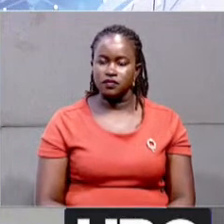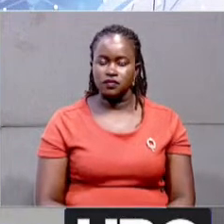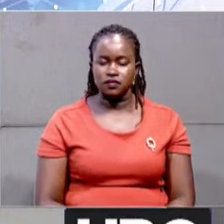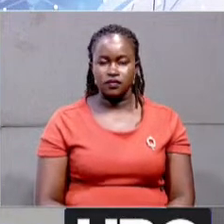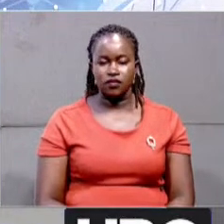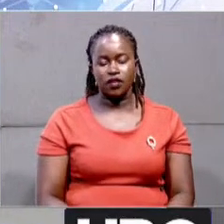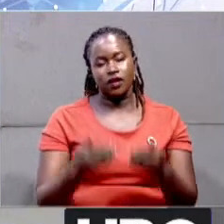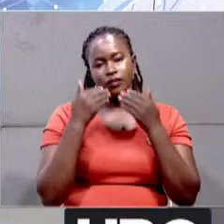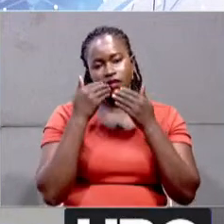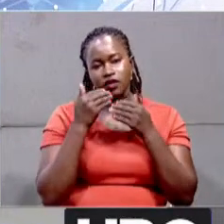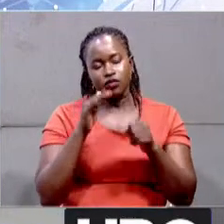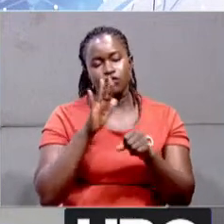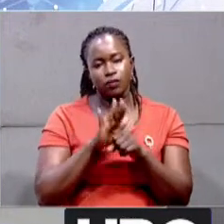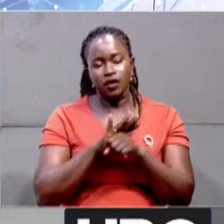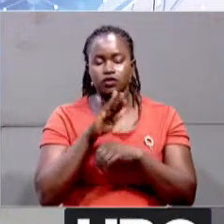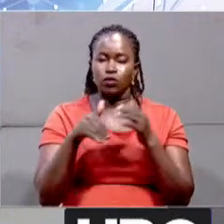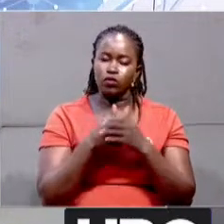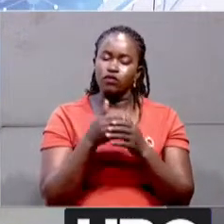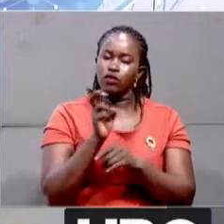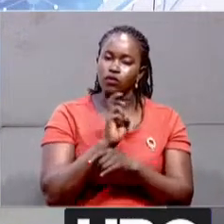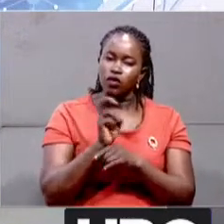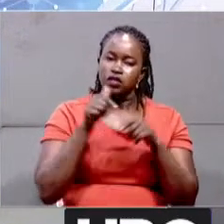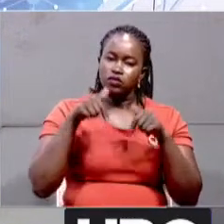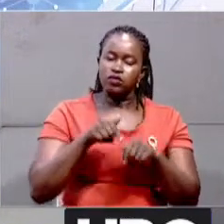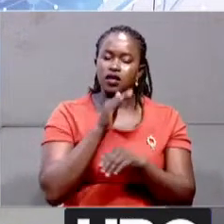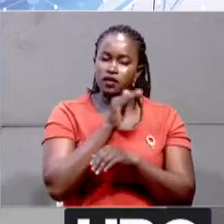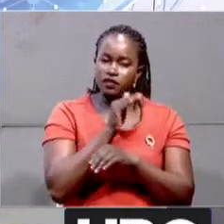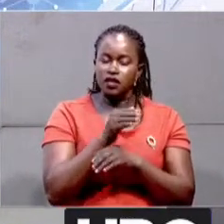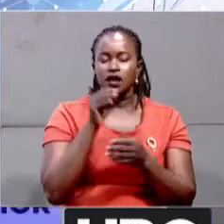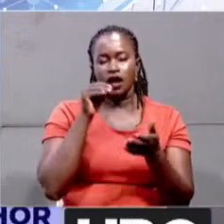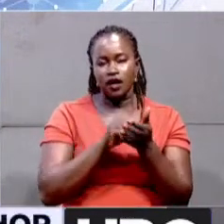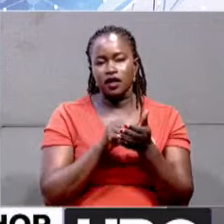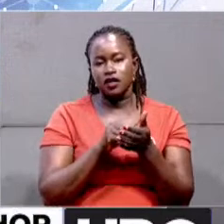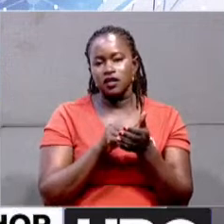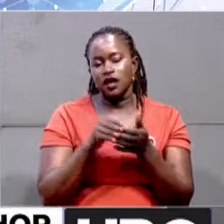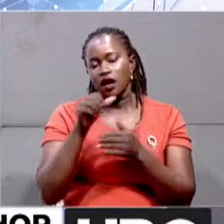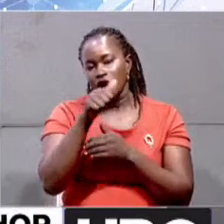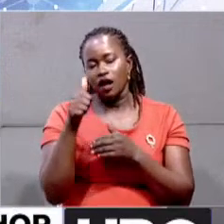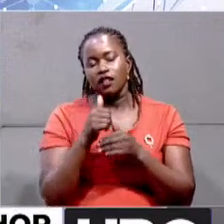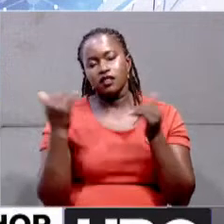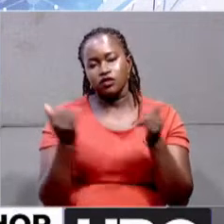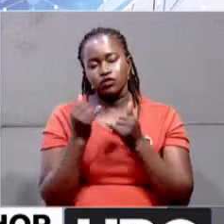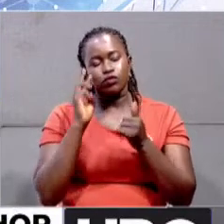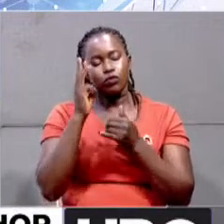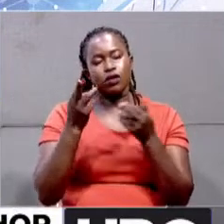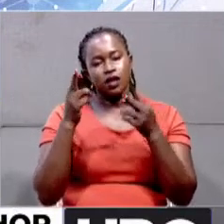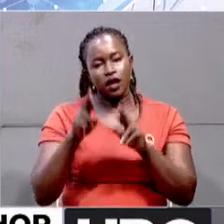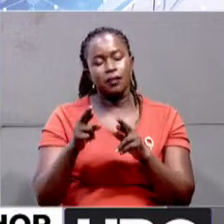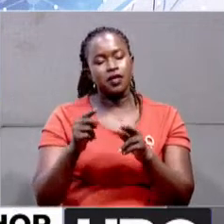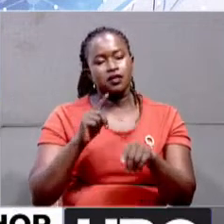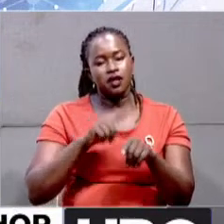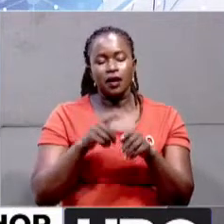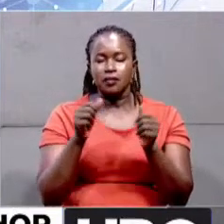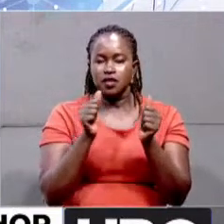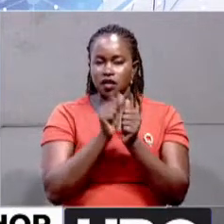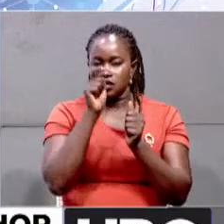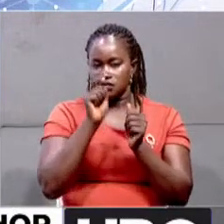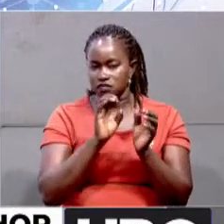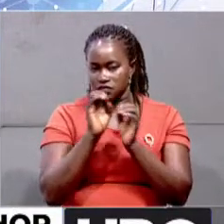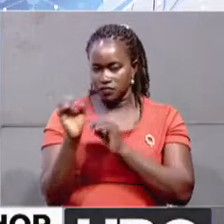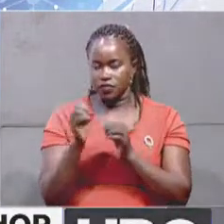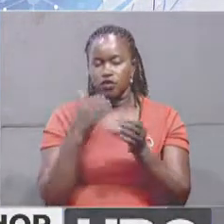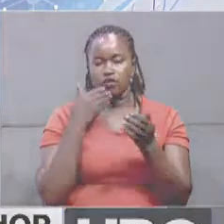We'd like to thank you so much for your company this evening. Do join us for more stories in our second edition at 10